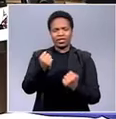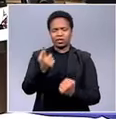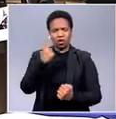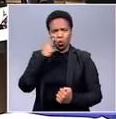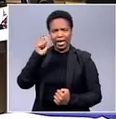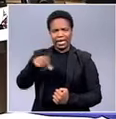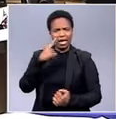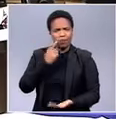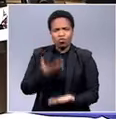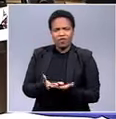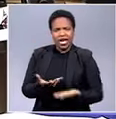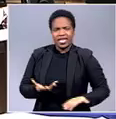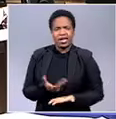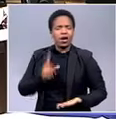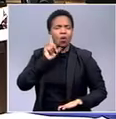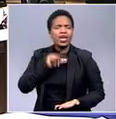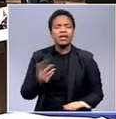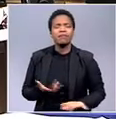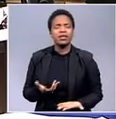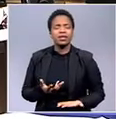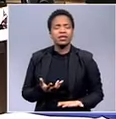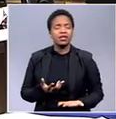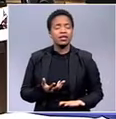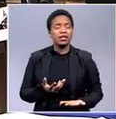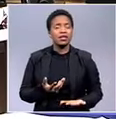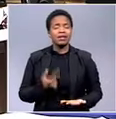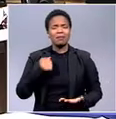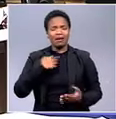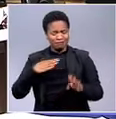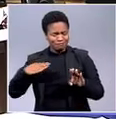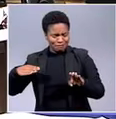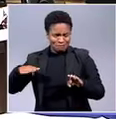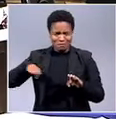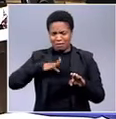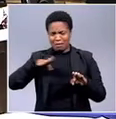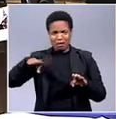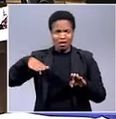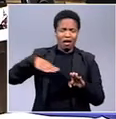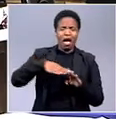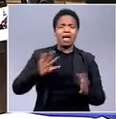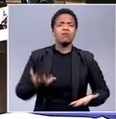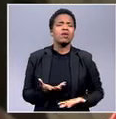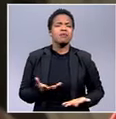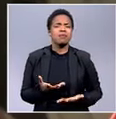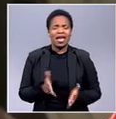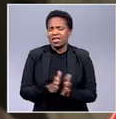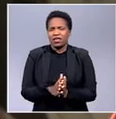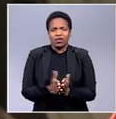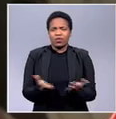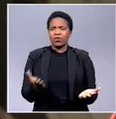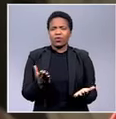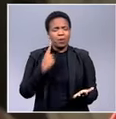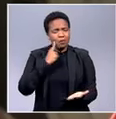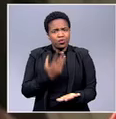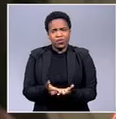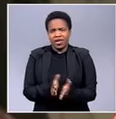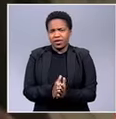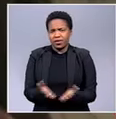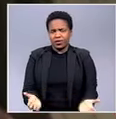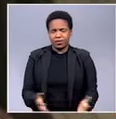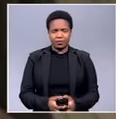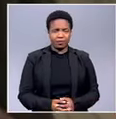this evidence against Mr. Zuma that says he drove negligently? It's not there. But the state is